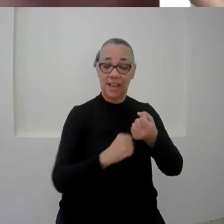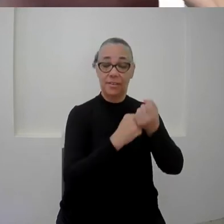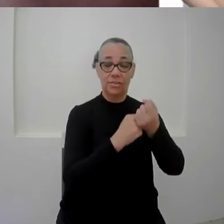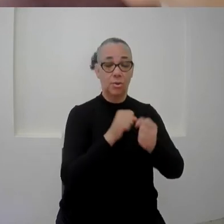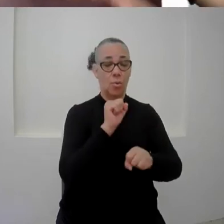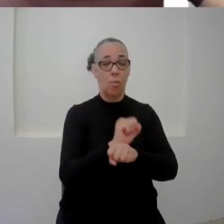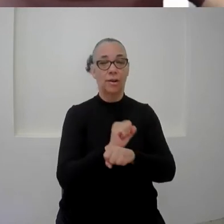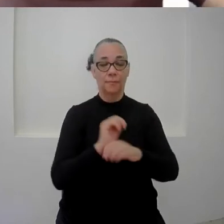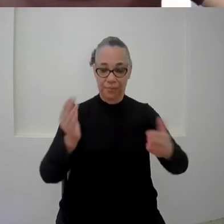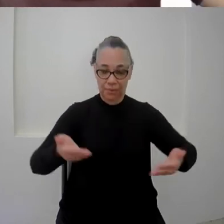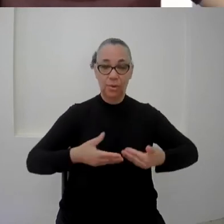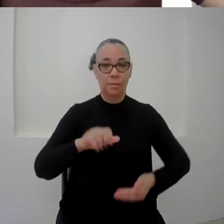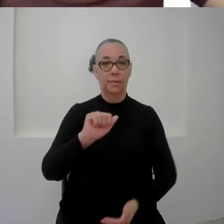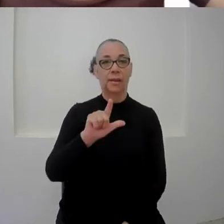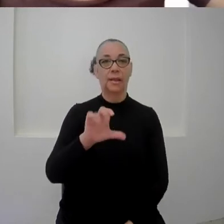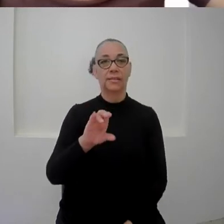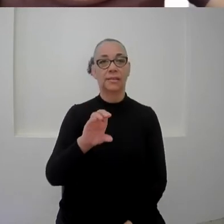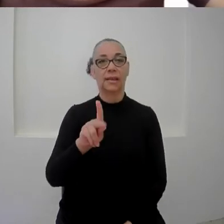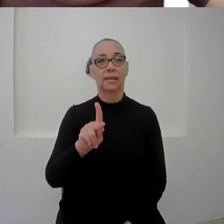Bush.